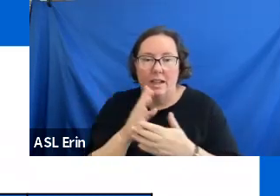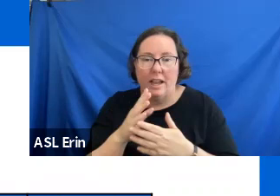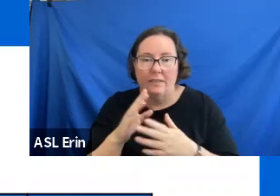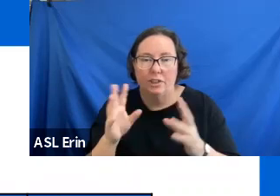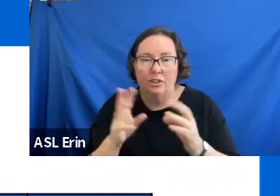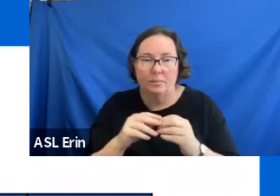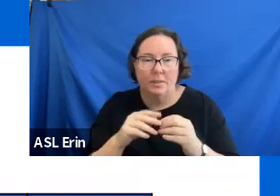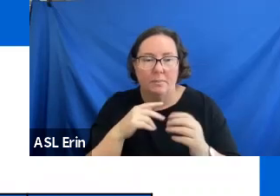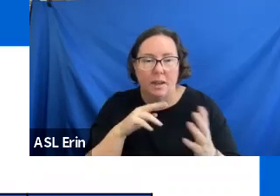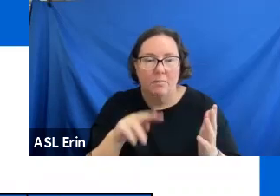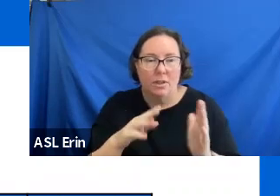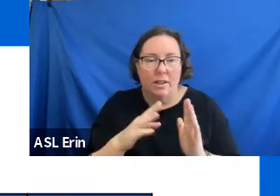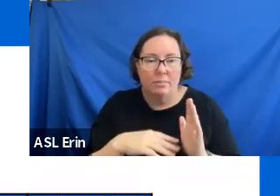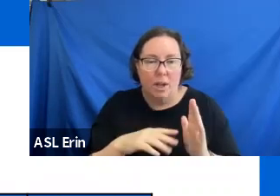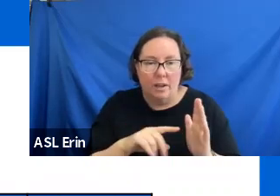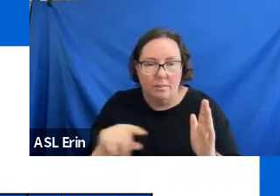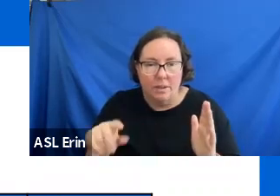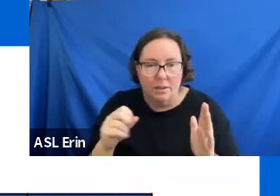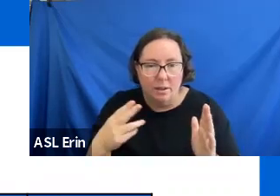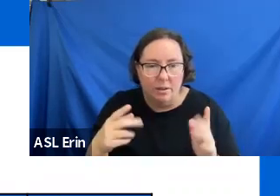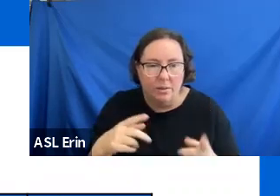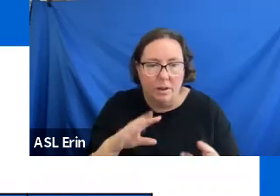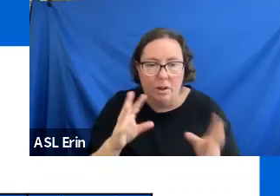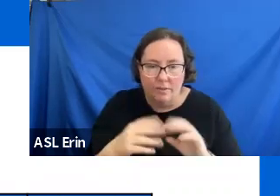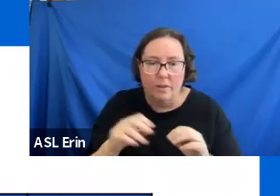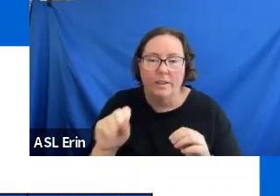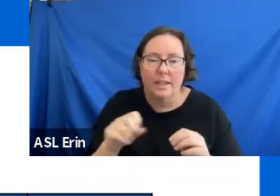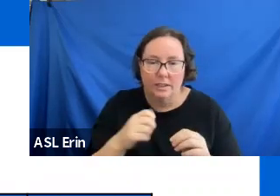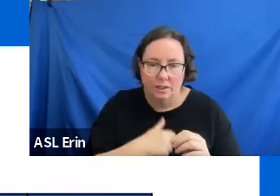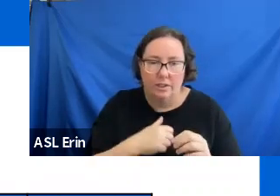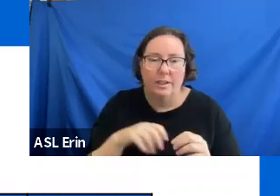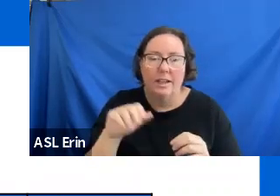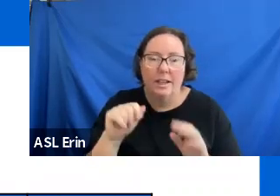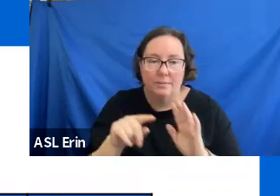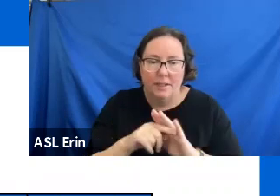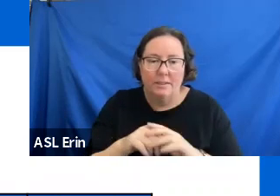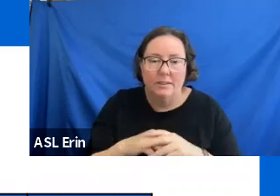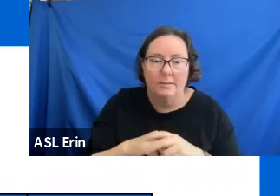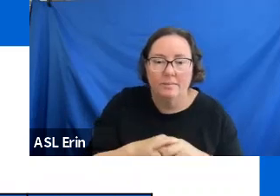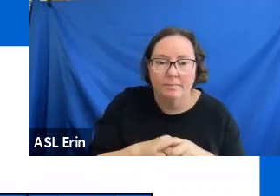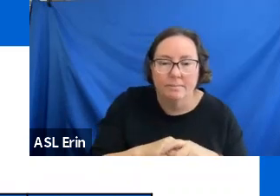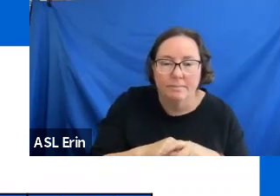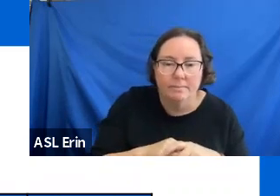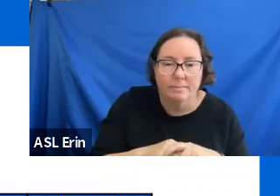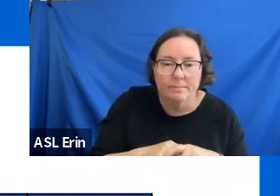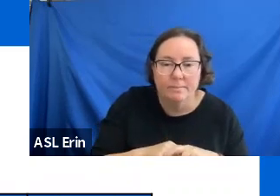So I'm looking at the bottom row. At the bottom, yes, total. Harry, yes, that would be an A-. Yeah. Okay.